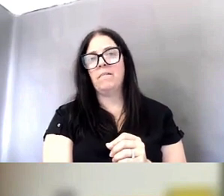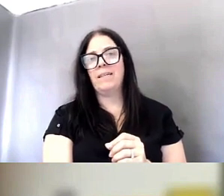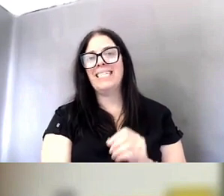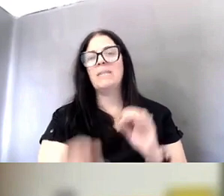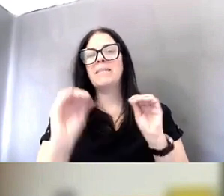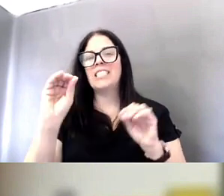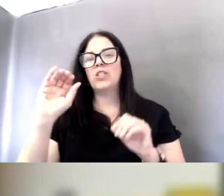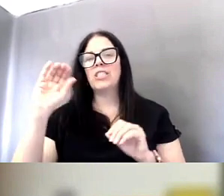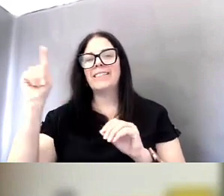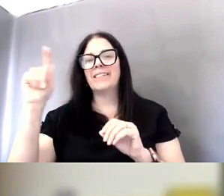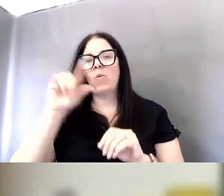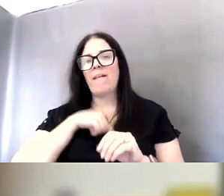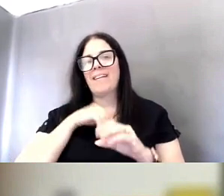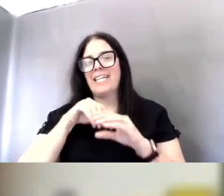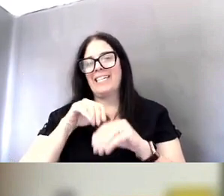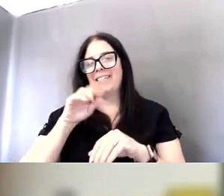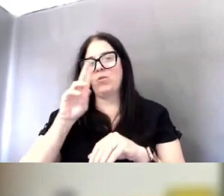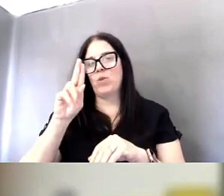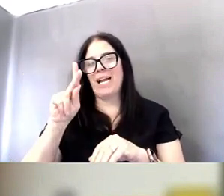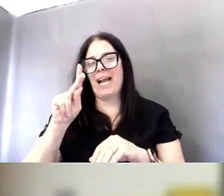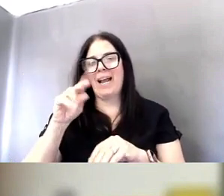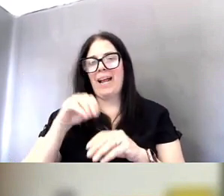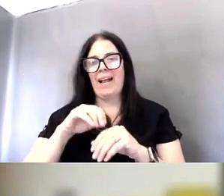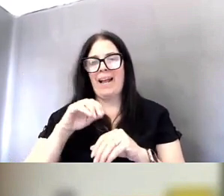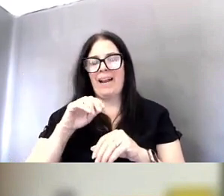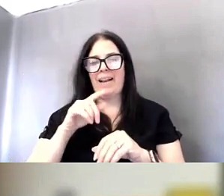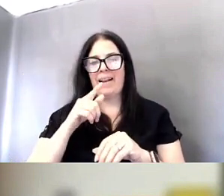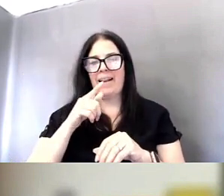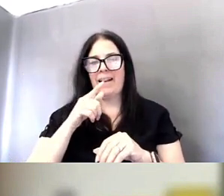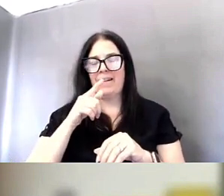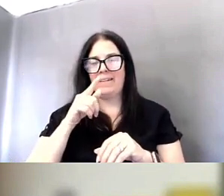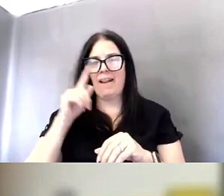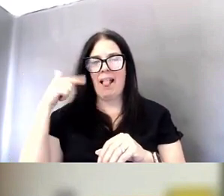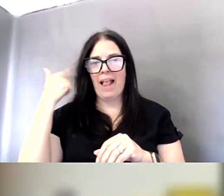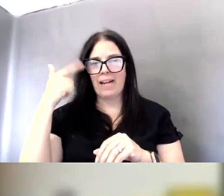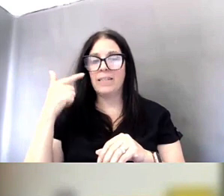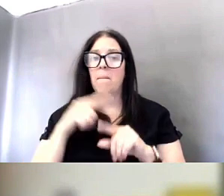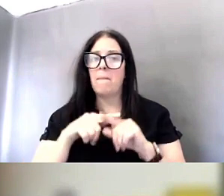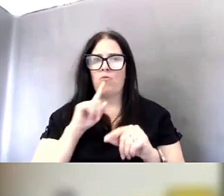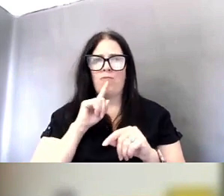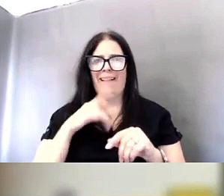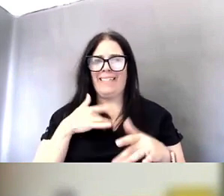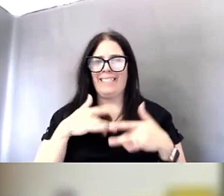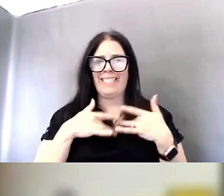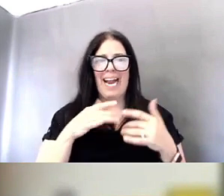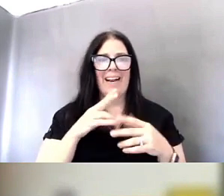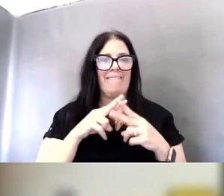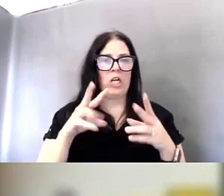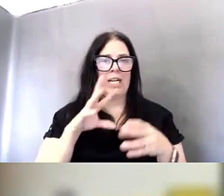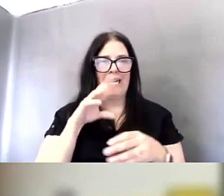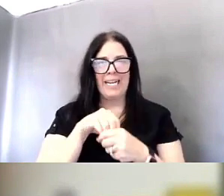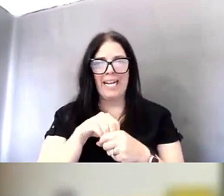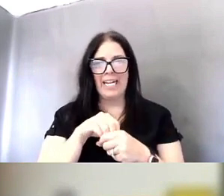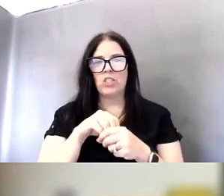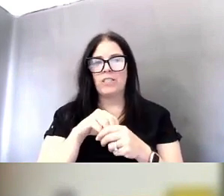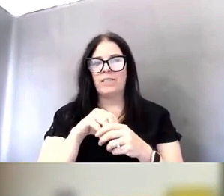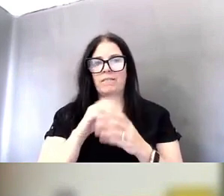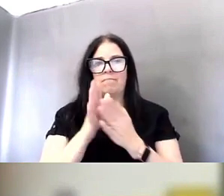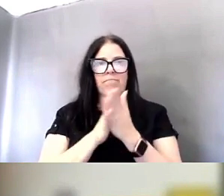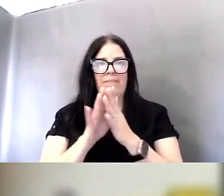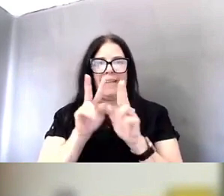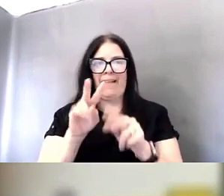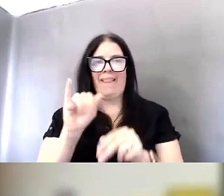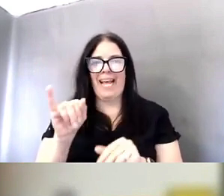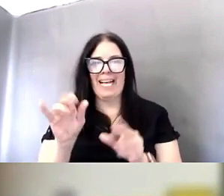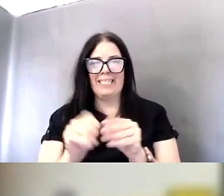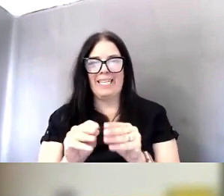So was very excited, very engaging, and really look forward to the session.